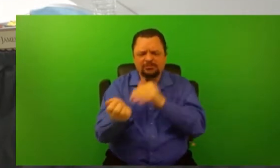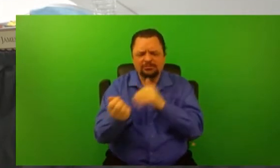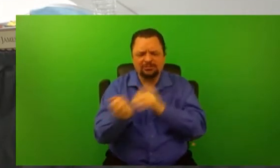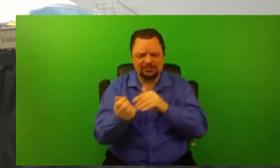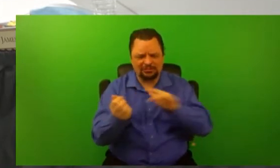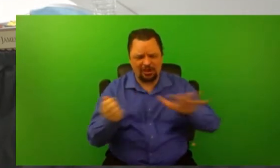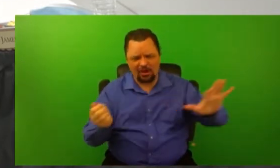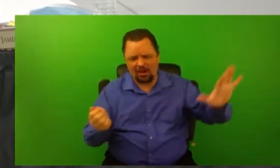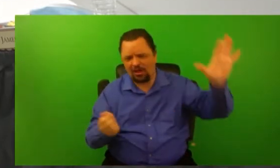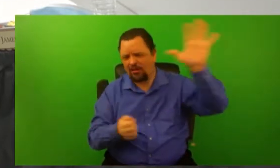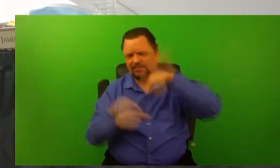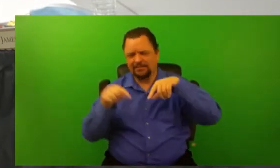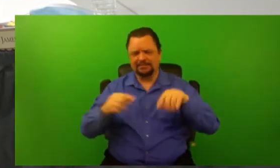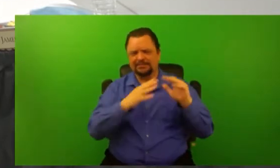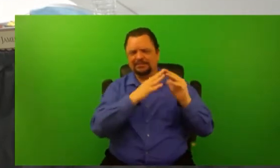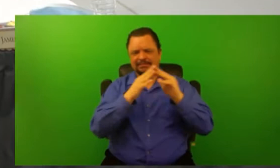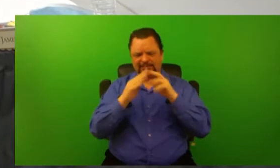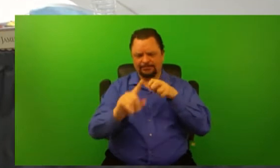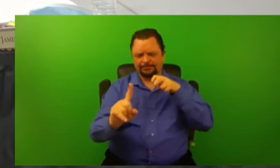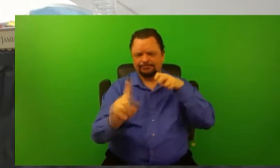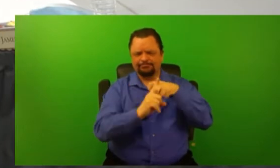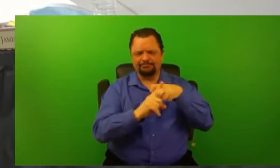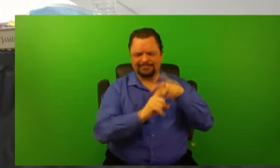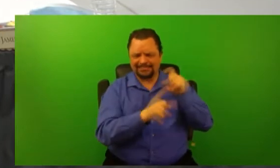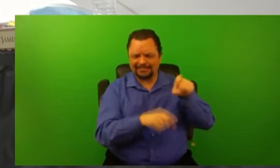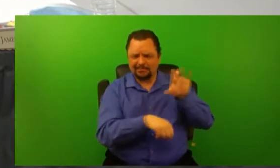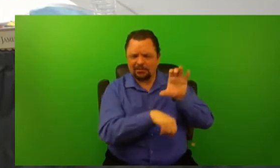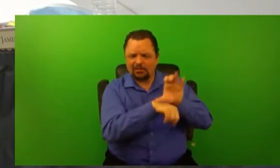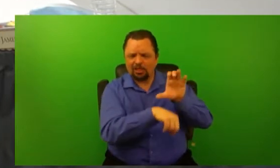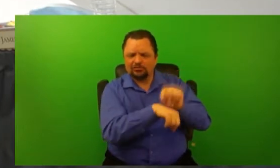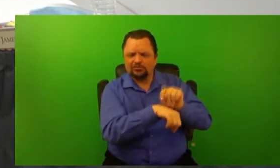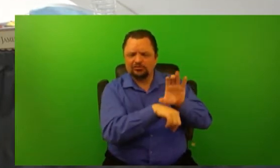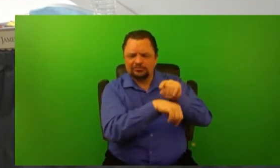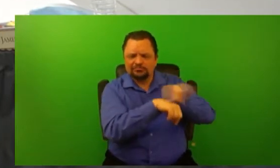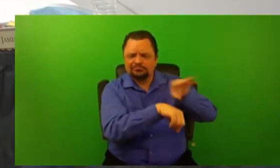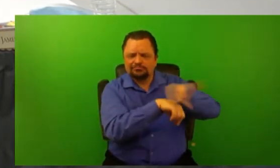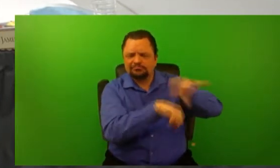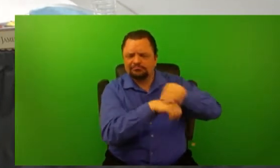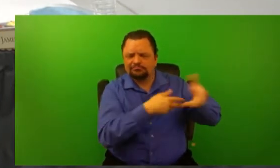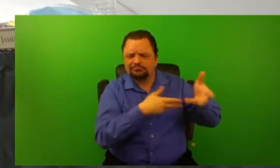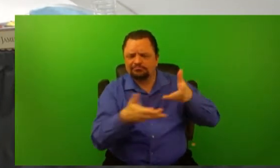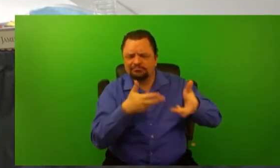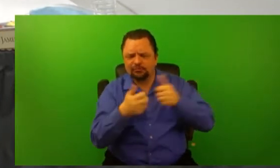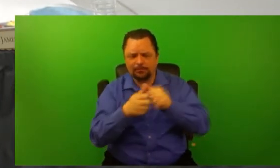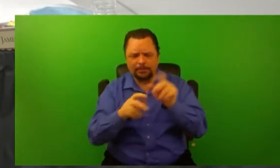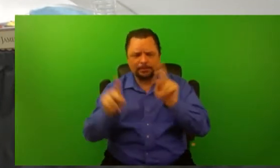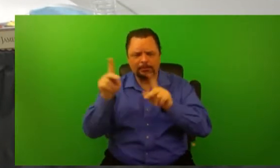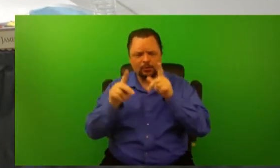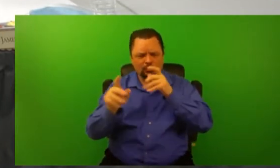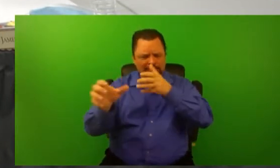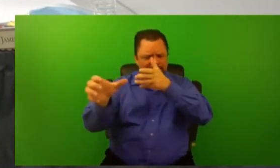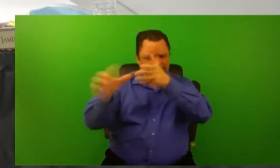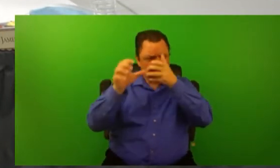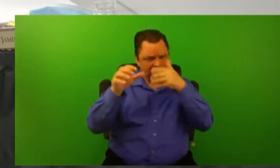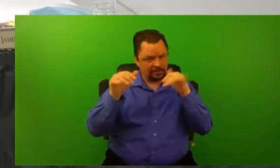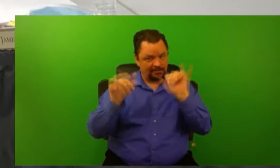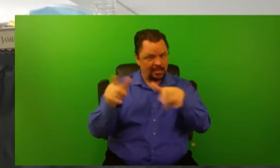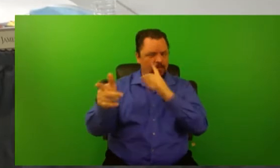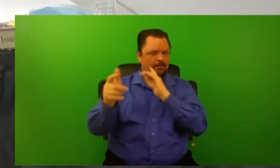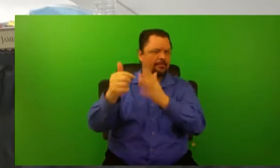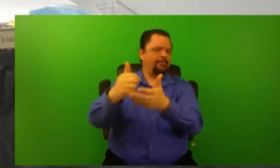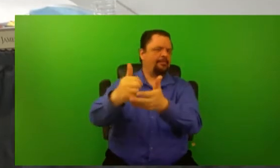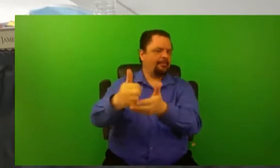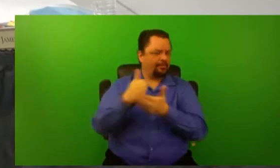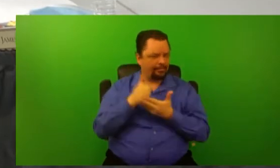that have in the past consulted with our subject matter experts. Quite helpful, actually. So it looks like